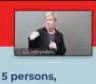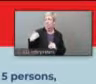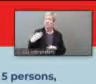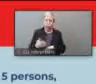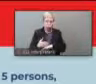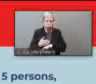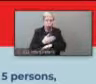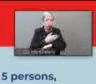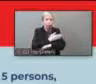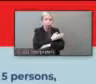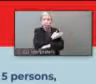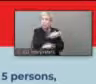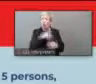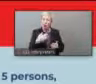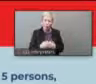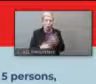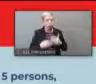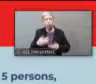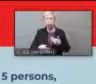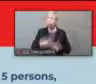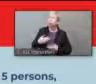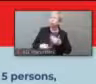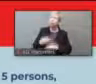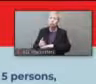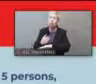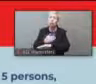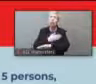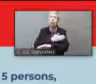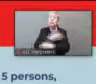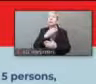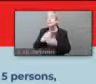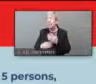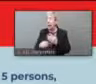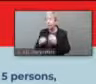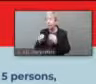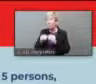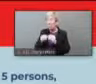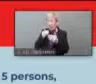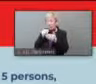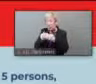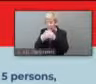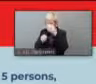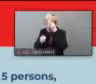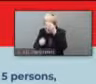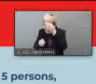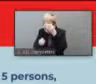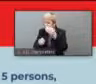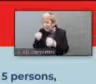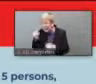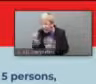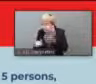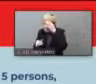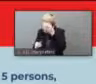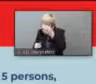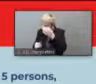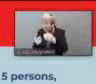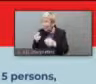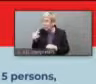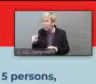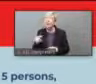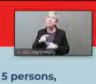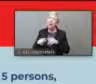important. I mean, we're all on that sort of precipice. But if you don't have this red level where you move too